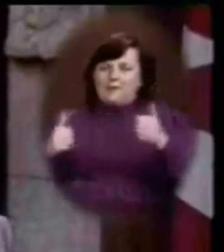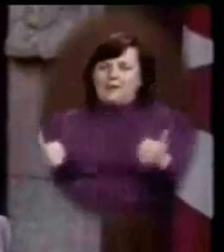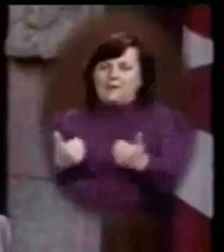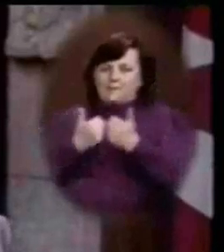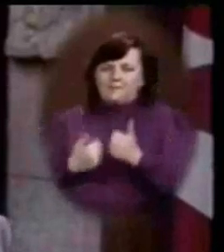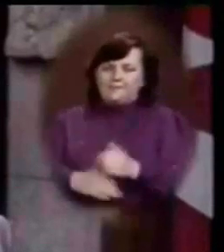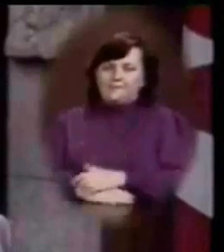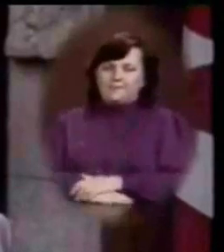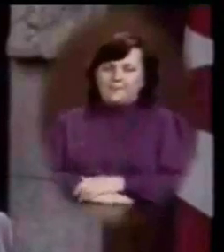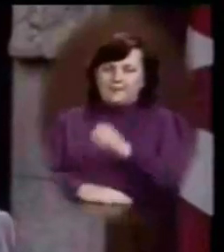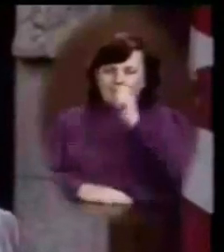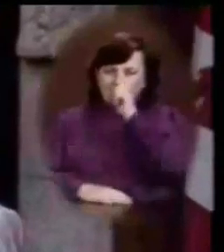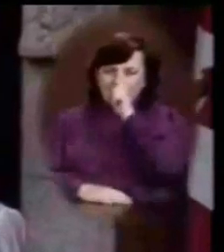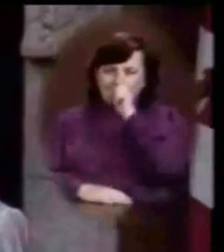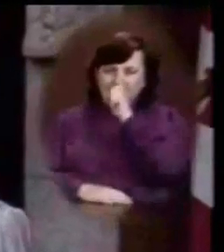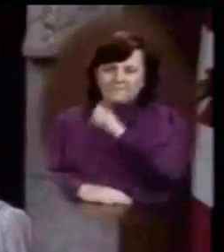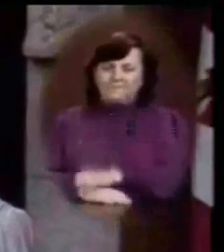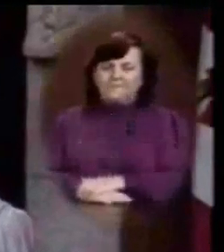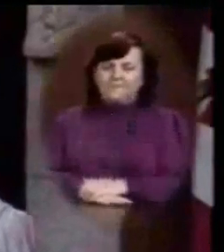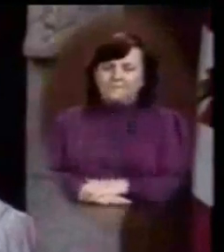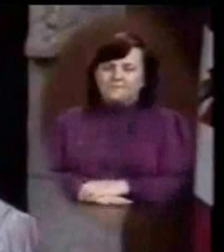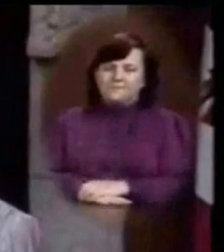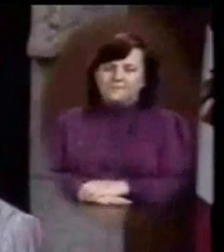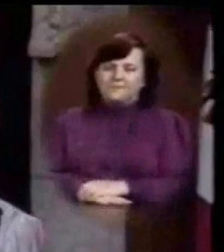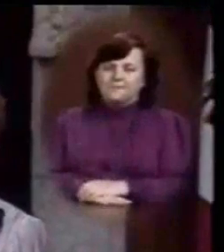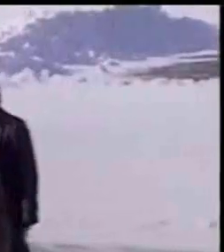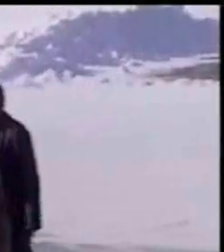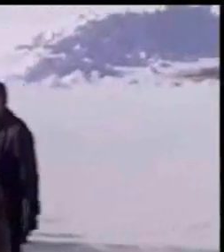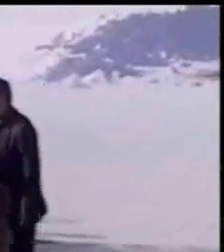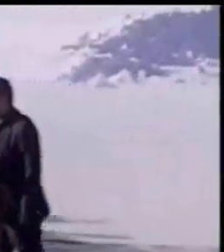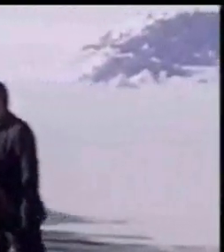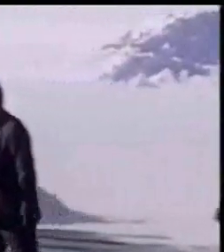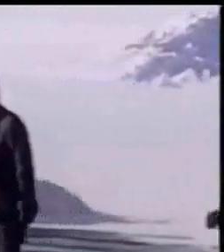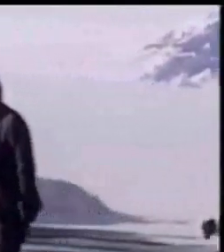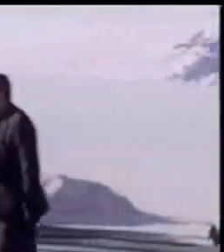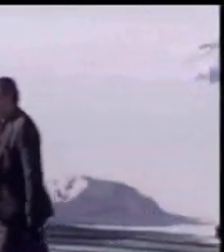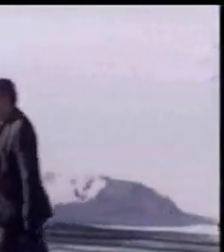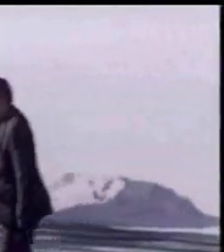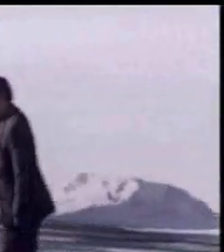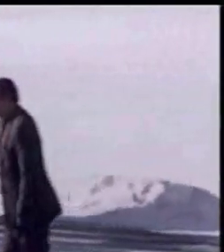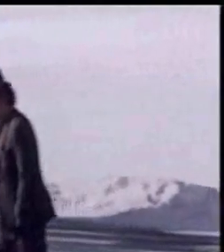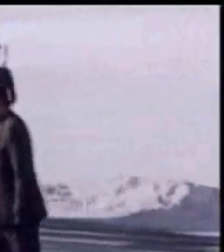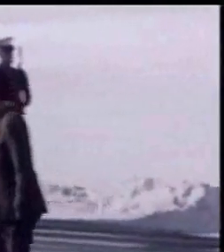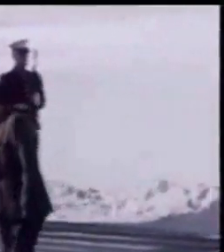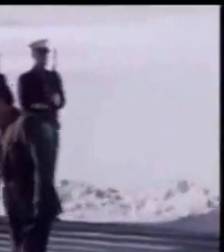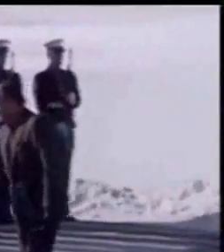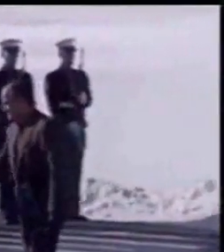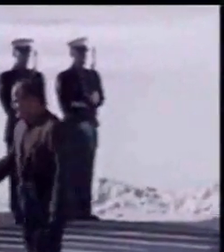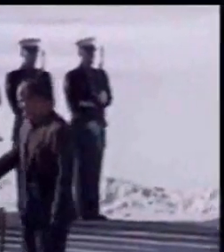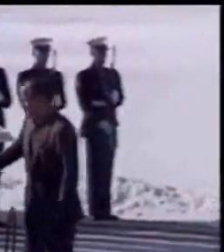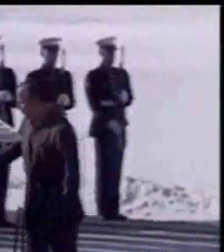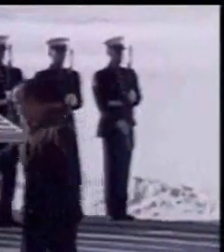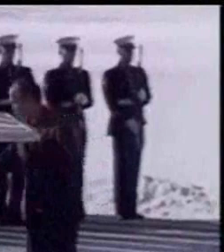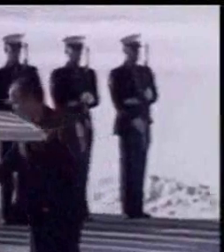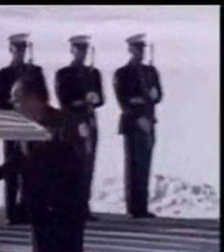countries have seen cuts in social services, delays in pension increases, boarding charges for hospital patients,